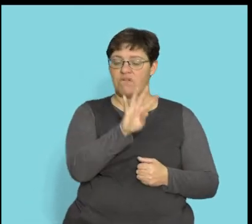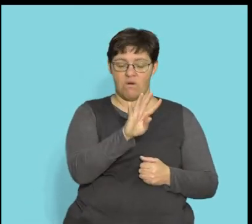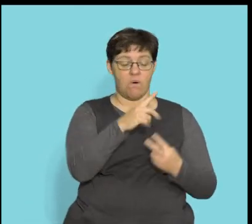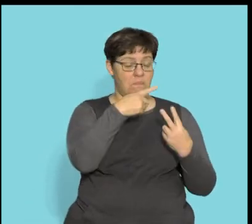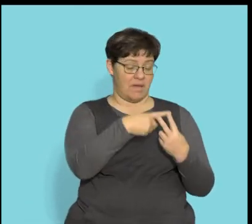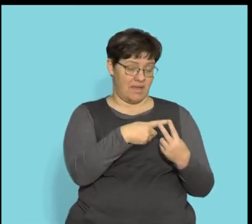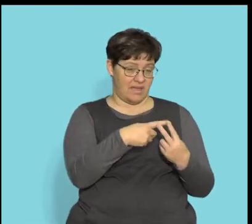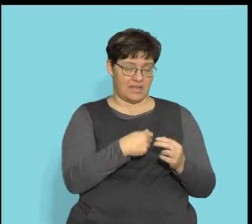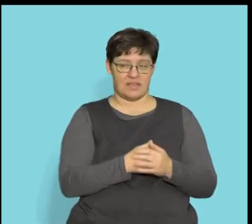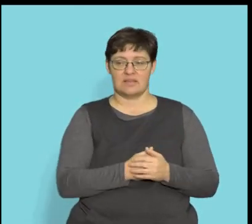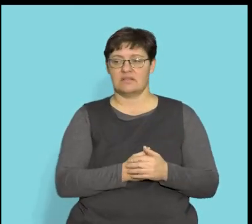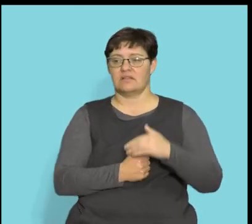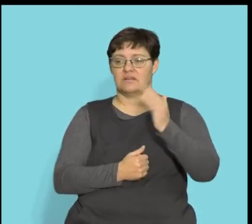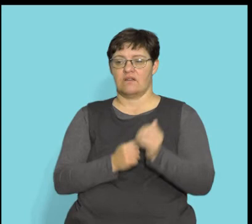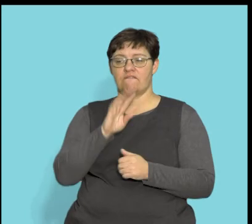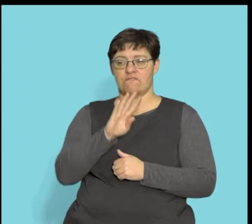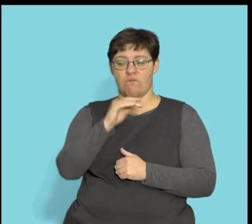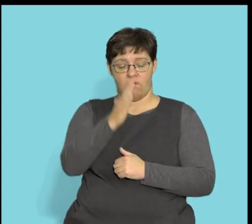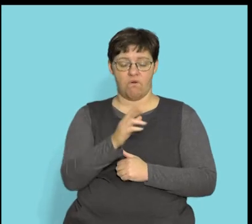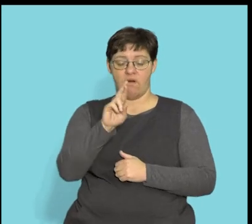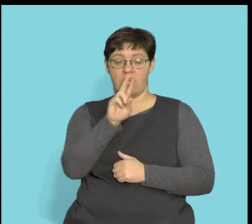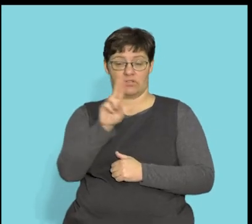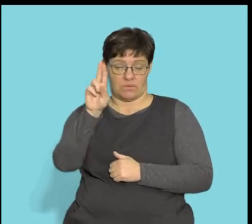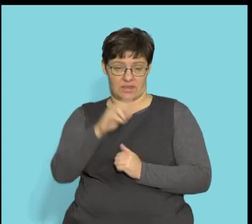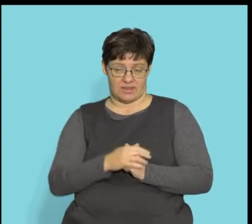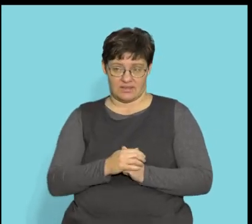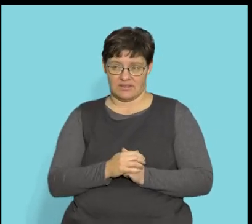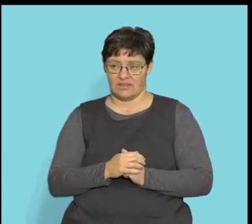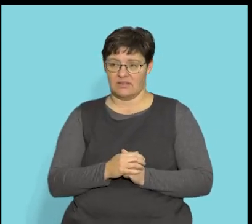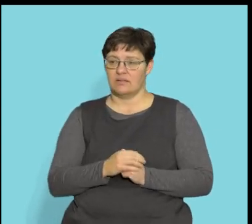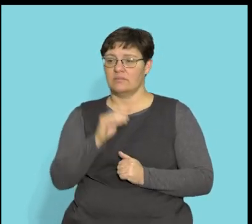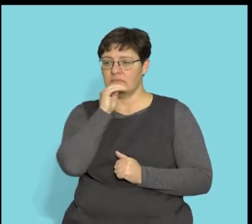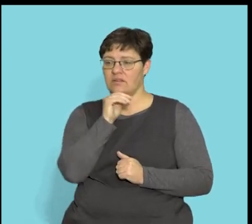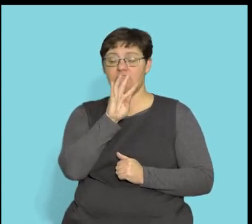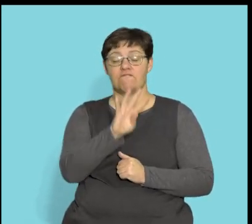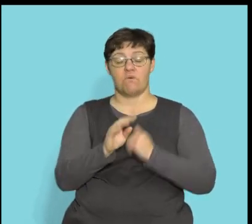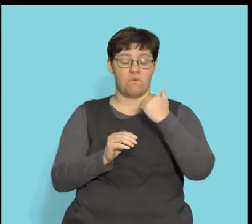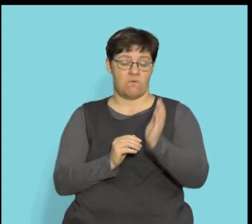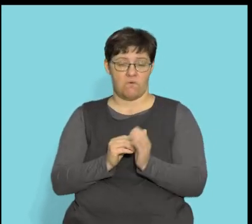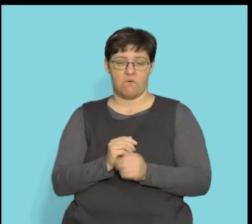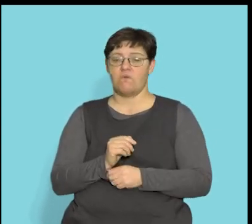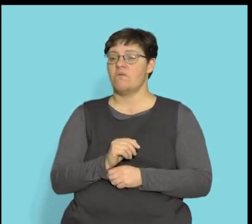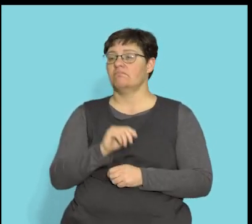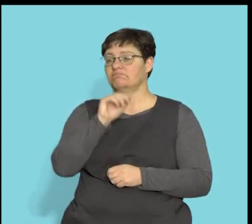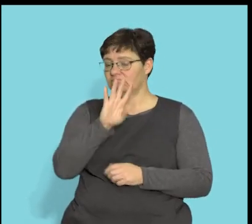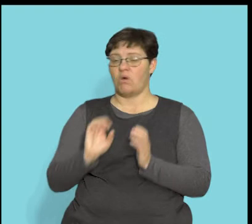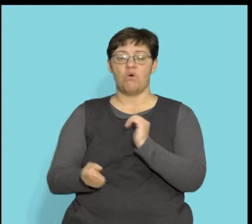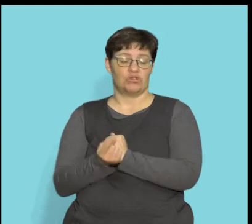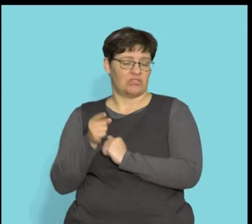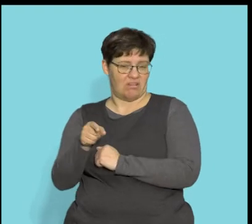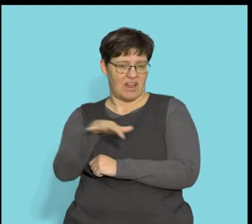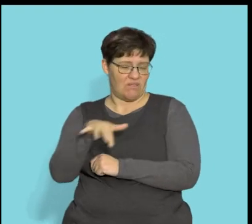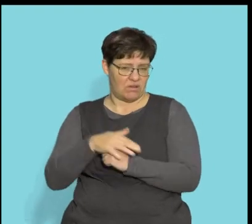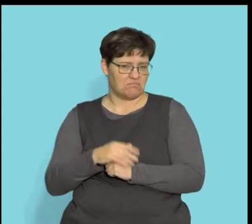4 pi times 4 times r squared, which is just 4 times my original